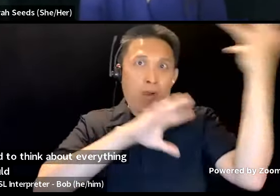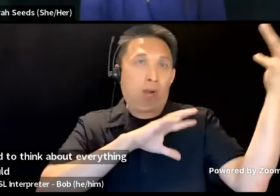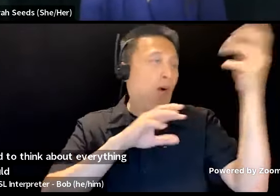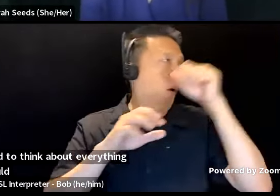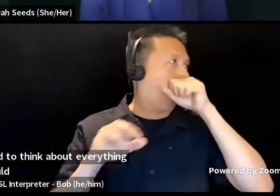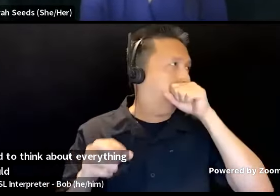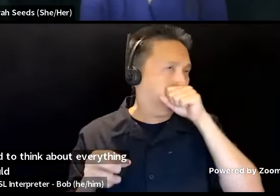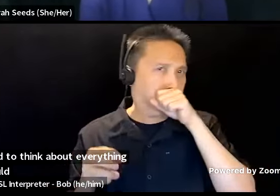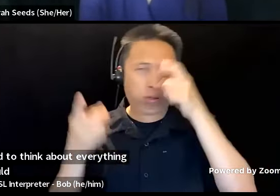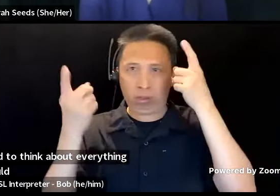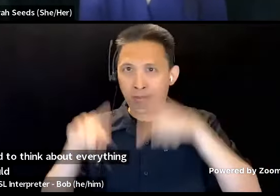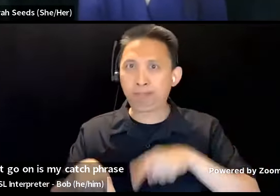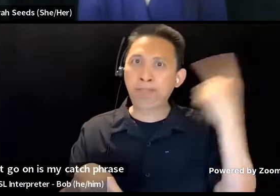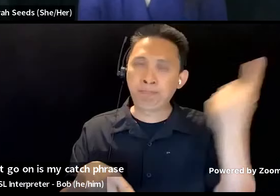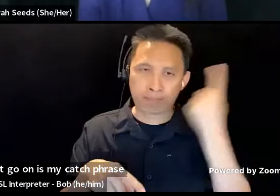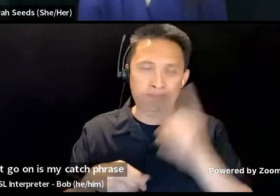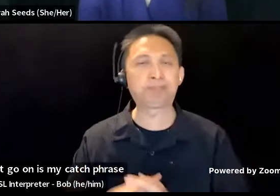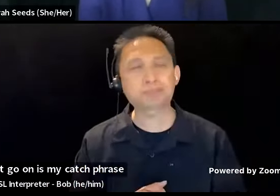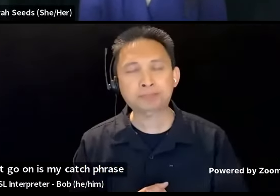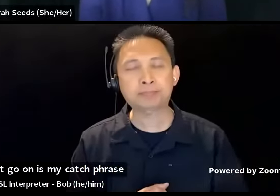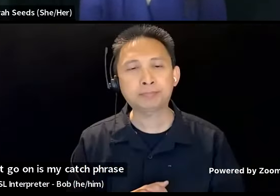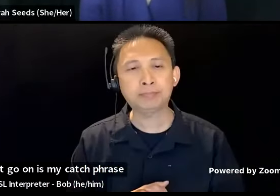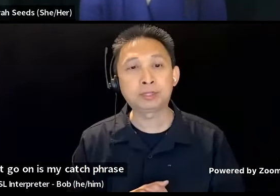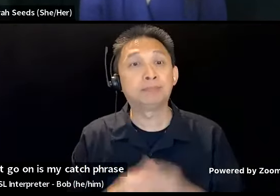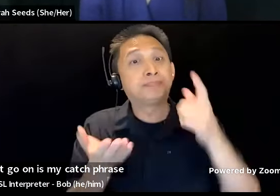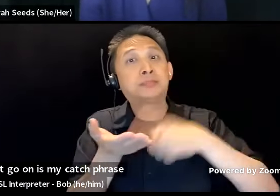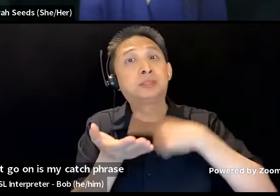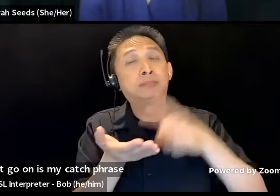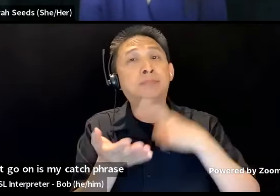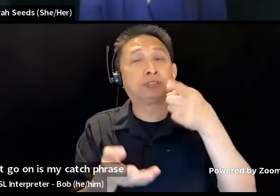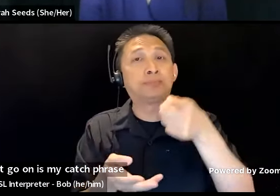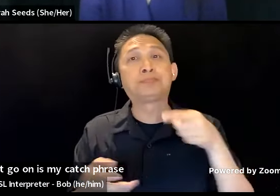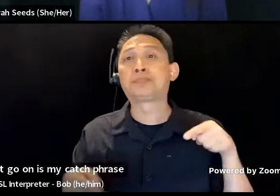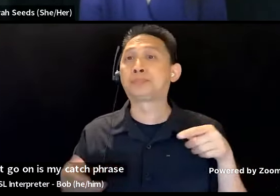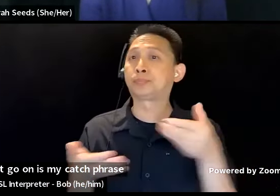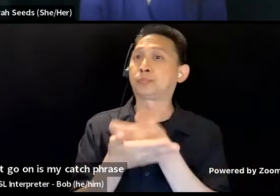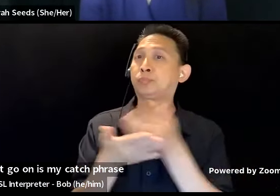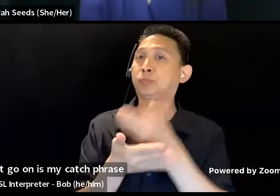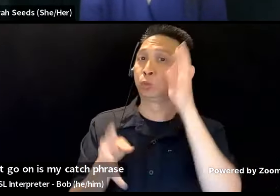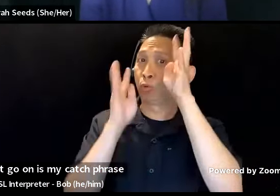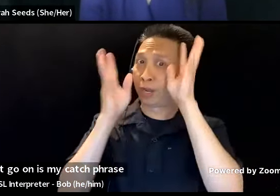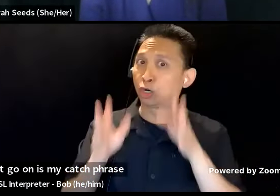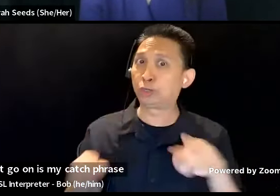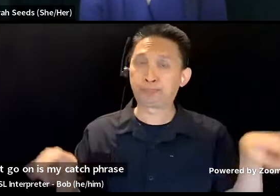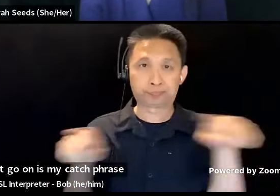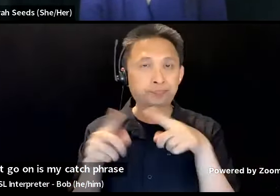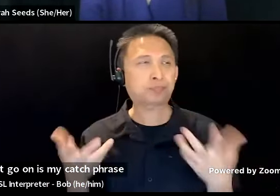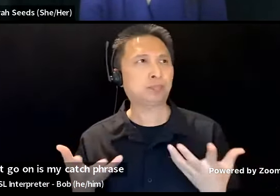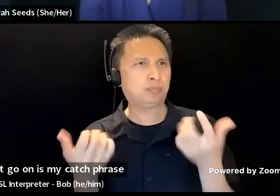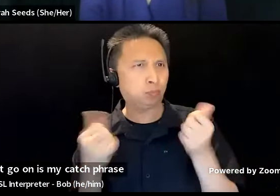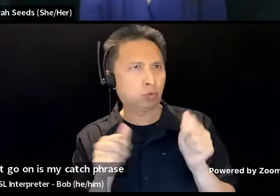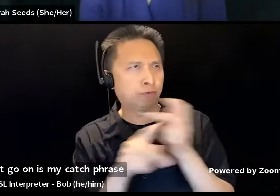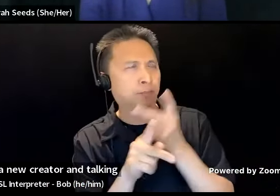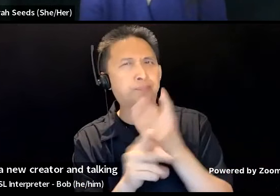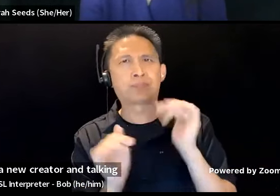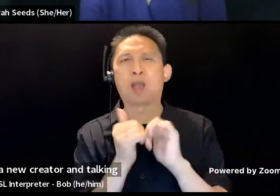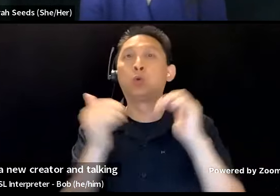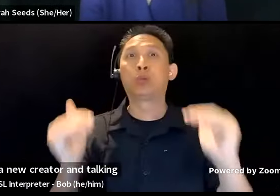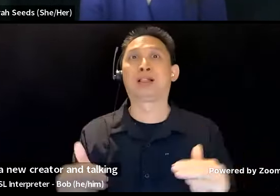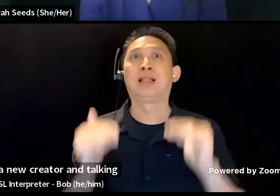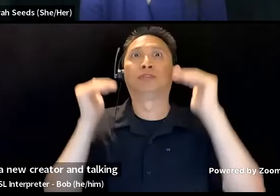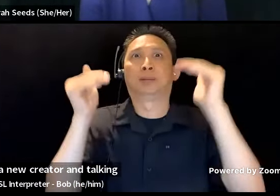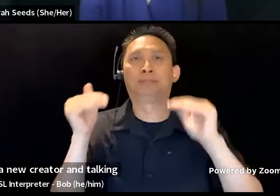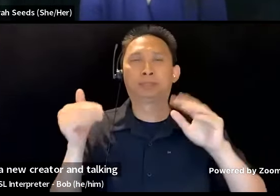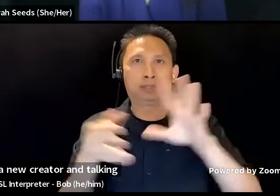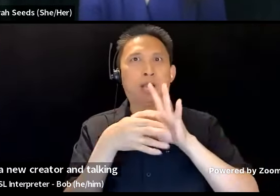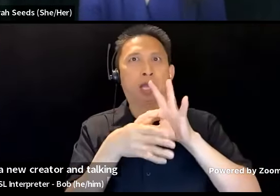And, you know, sometimes when you are, especially a new creator, if we're talking to people who want to try to figure out how to level up their content creation, you